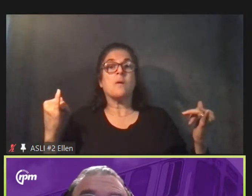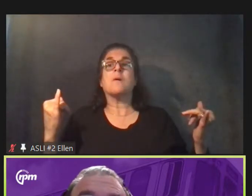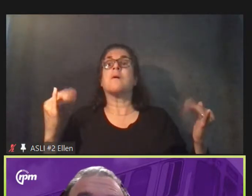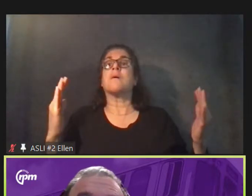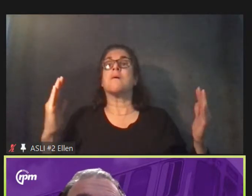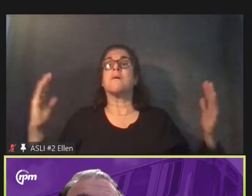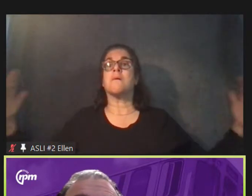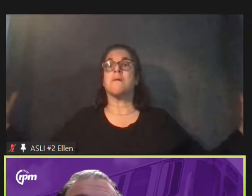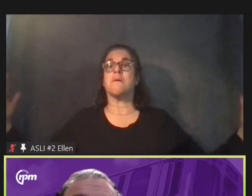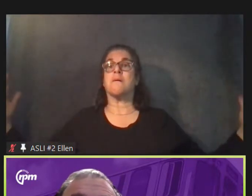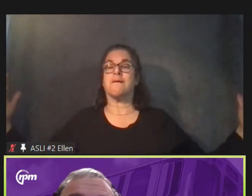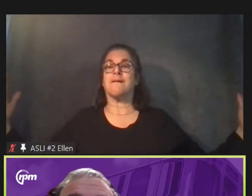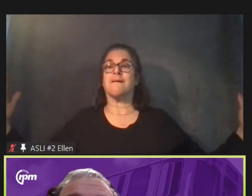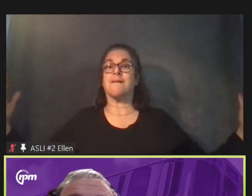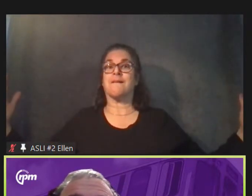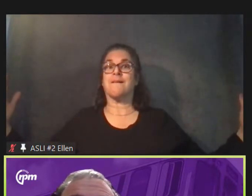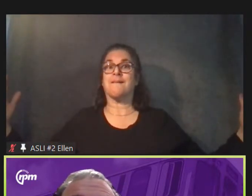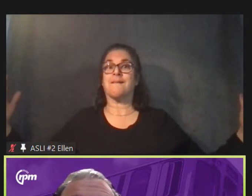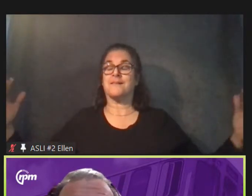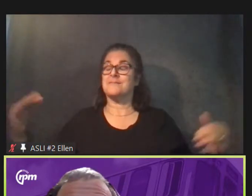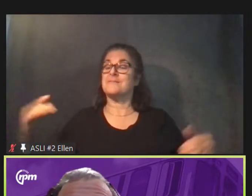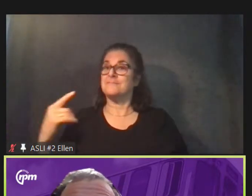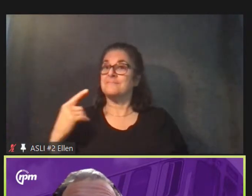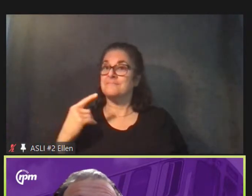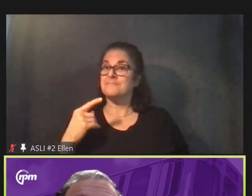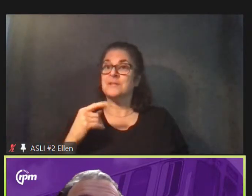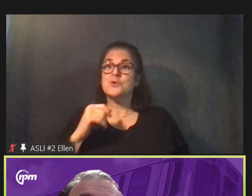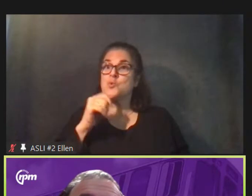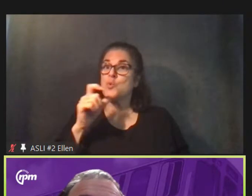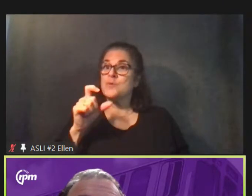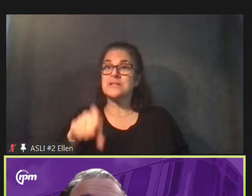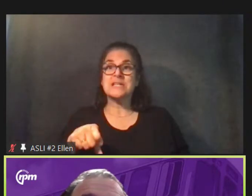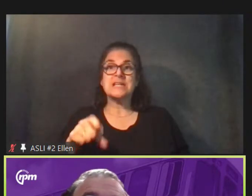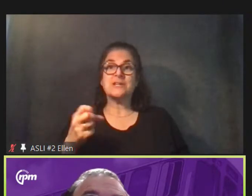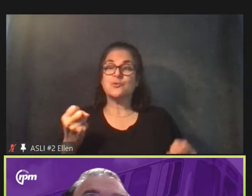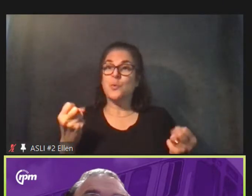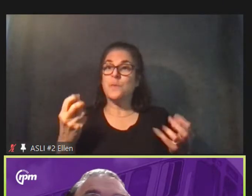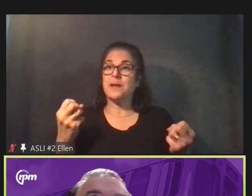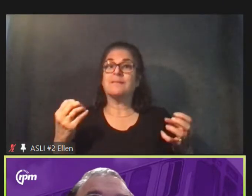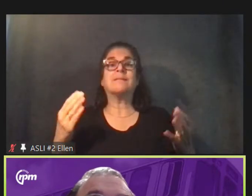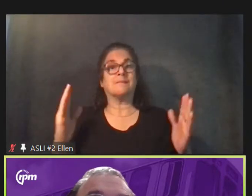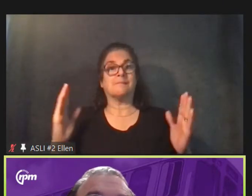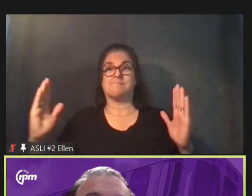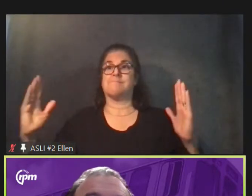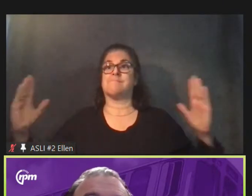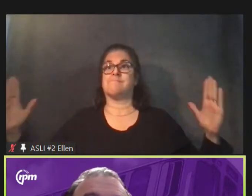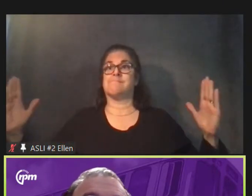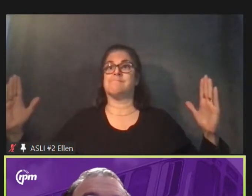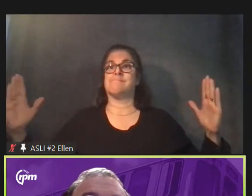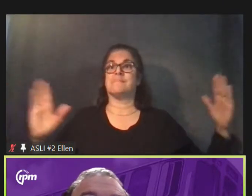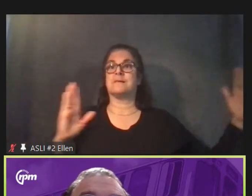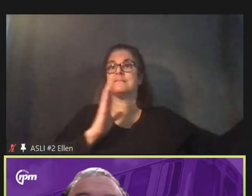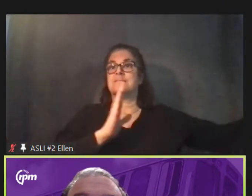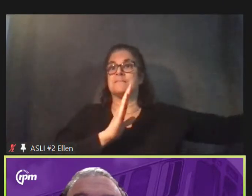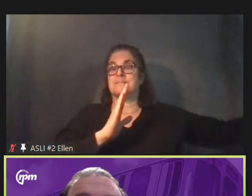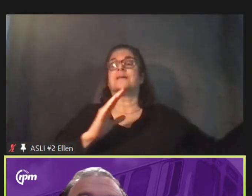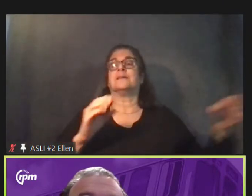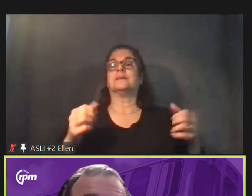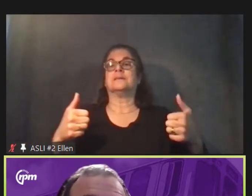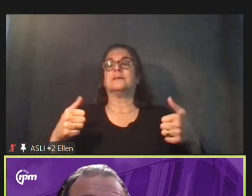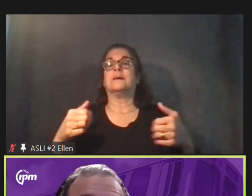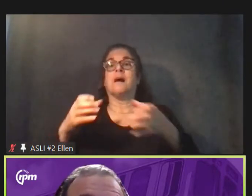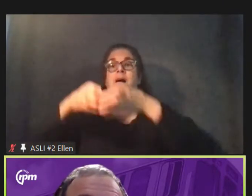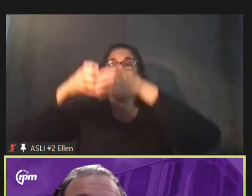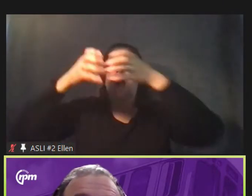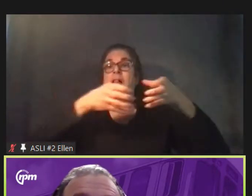fewer columns in between in an individual sort of slice of the bridge, and we can put those columns further apart. That's one of the